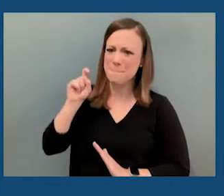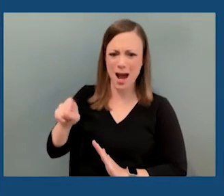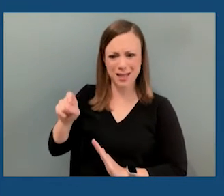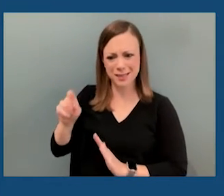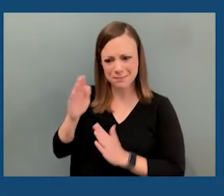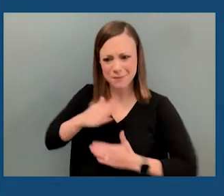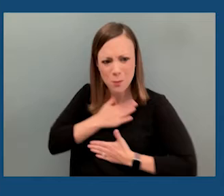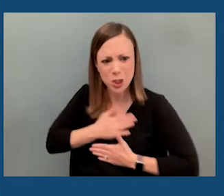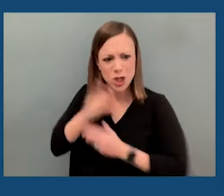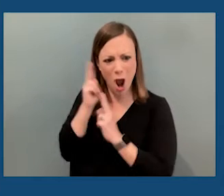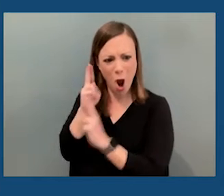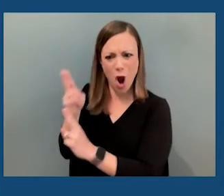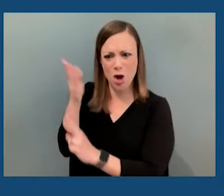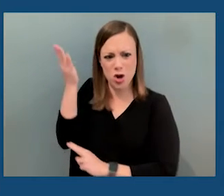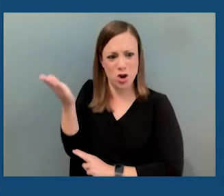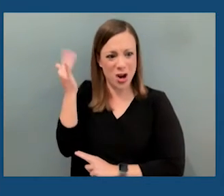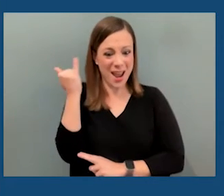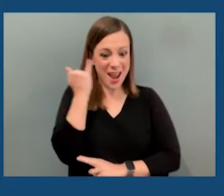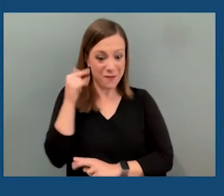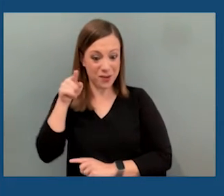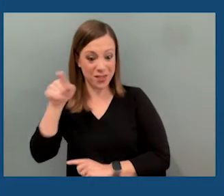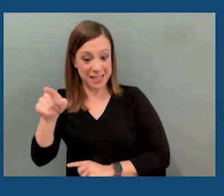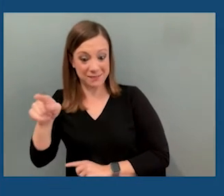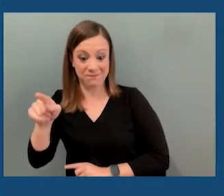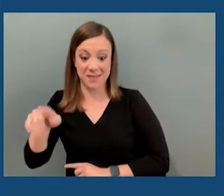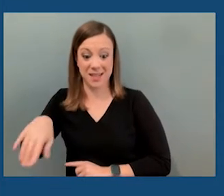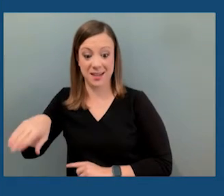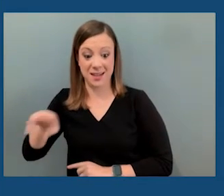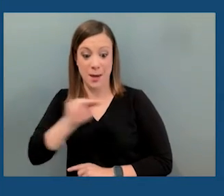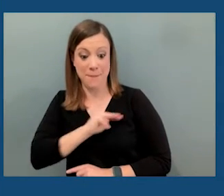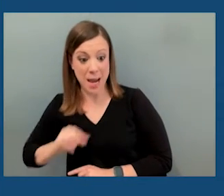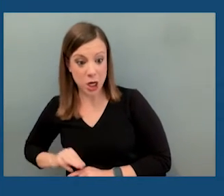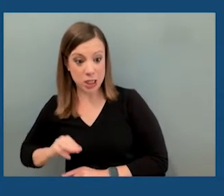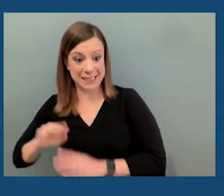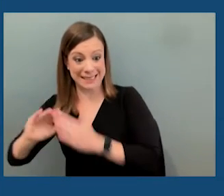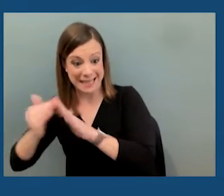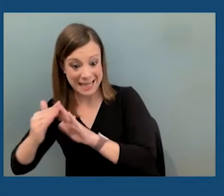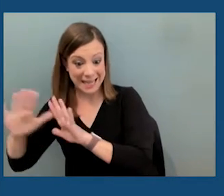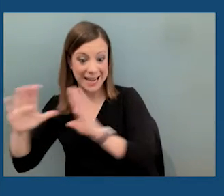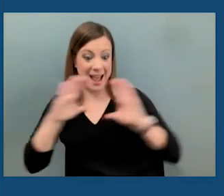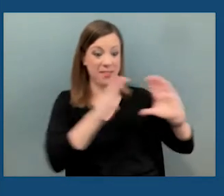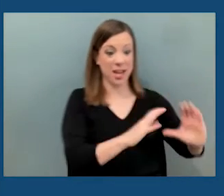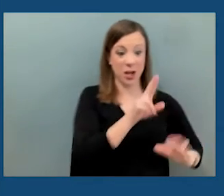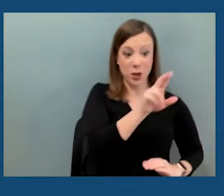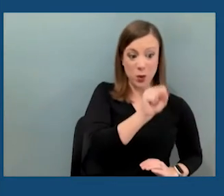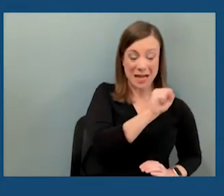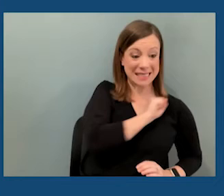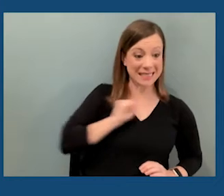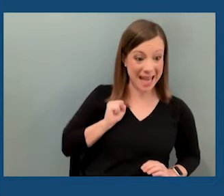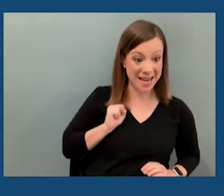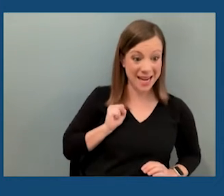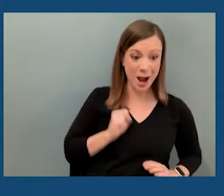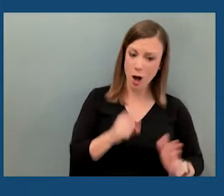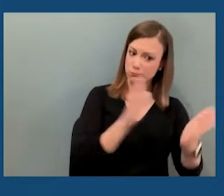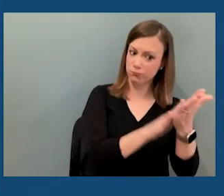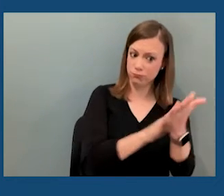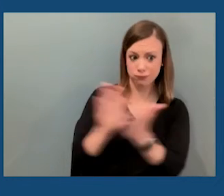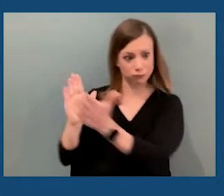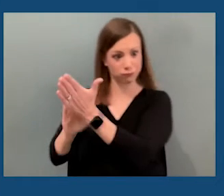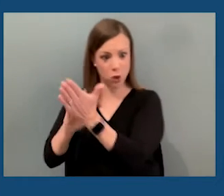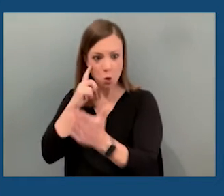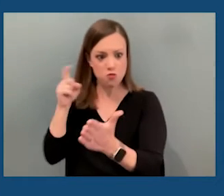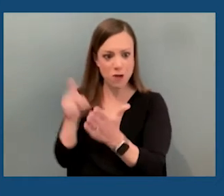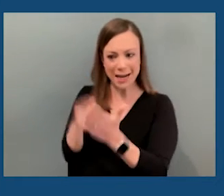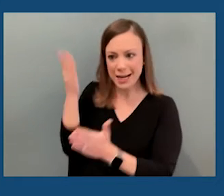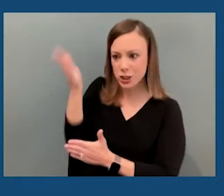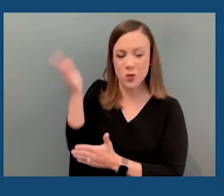you behind closed doors for being our champion, you're not just doing something right, you're doing something great, and something few